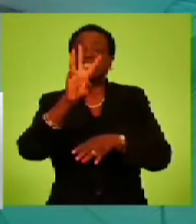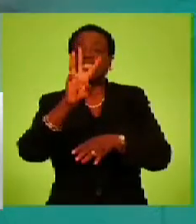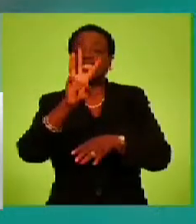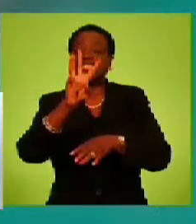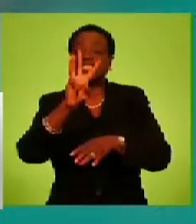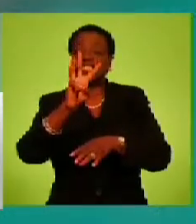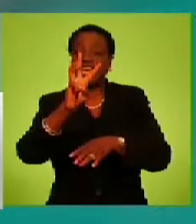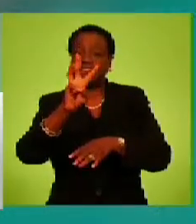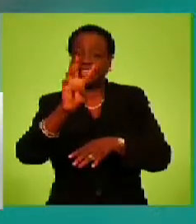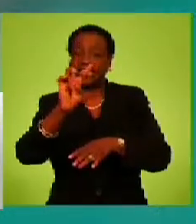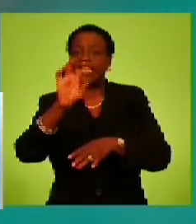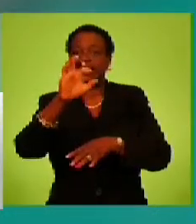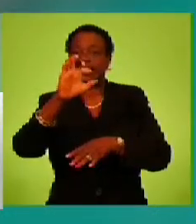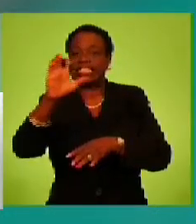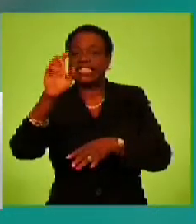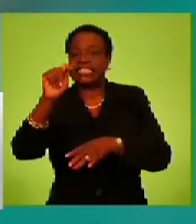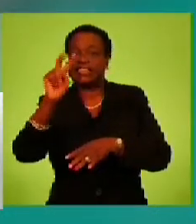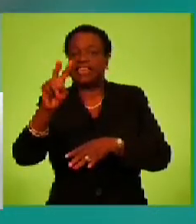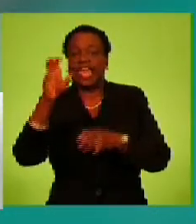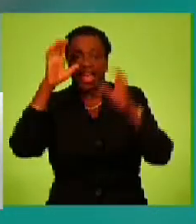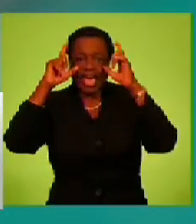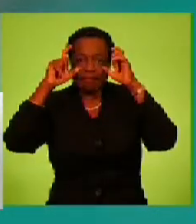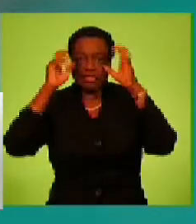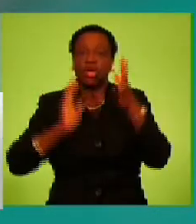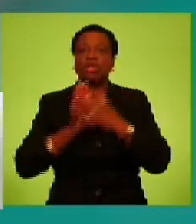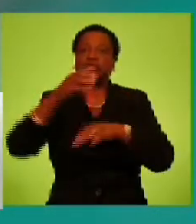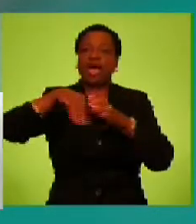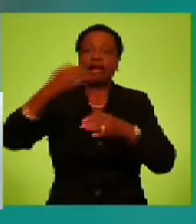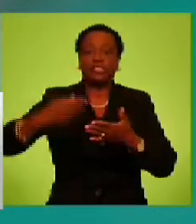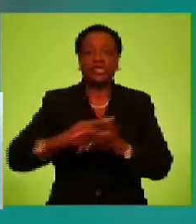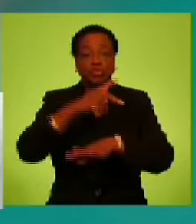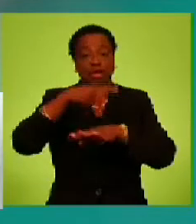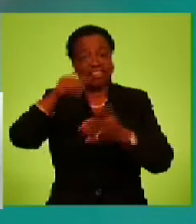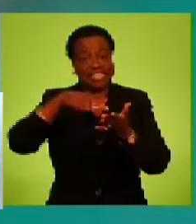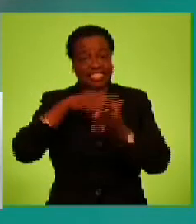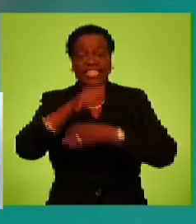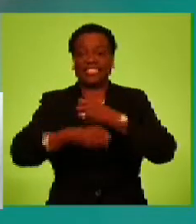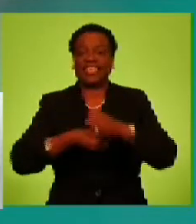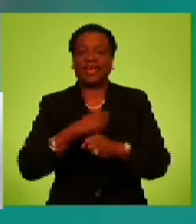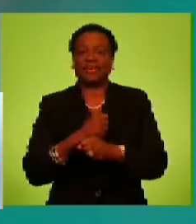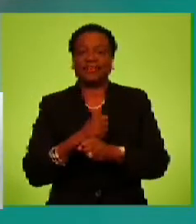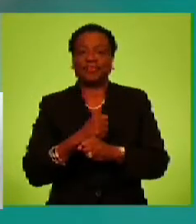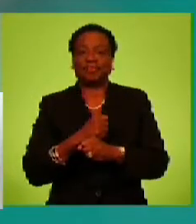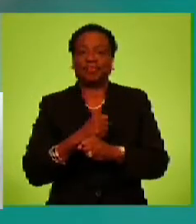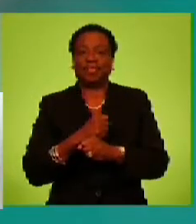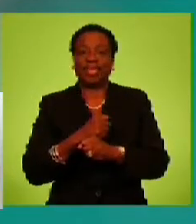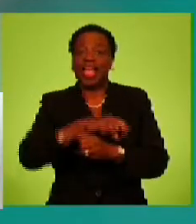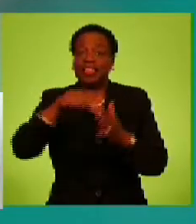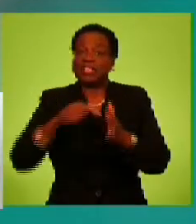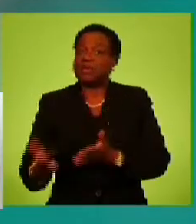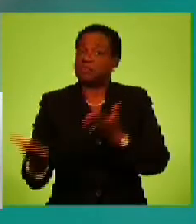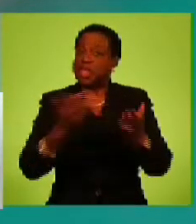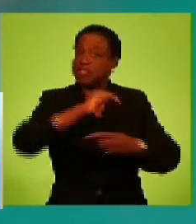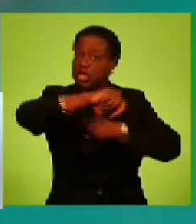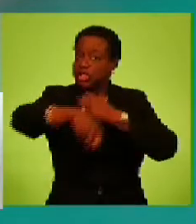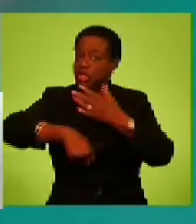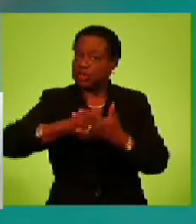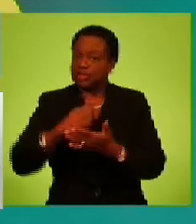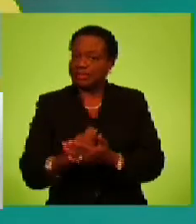install an additional 507 CCTV cameras throughout New Providence this